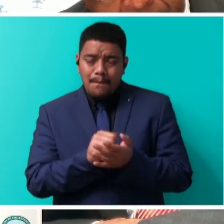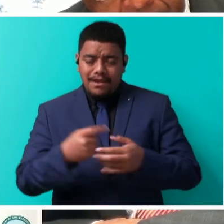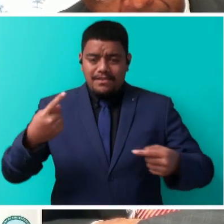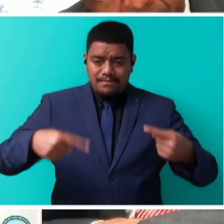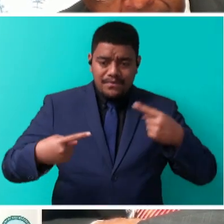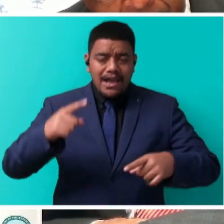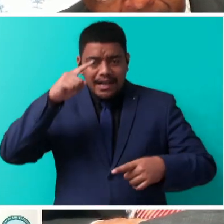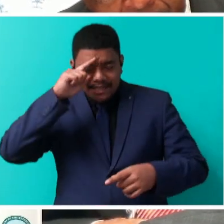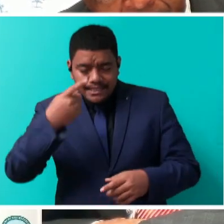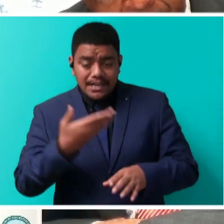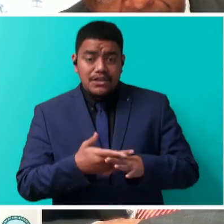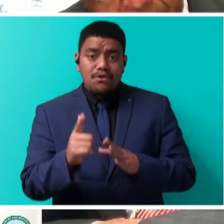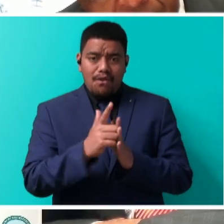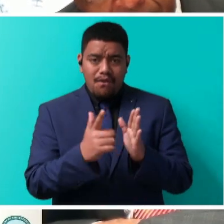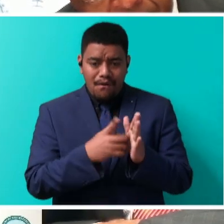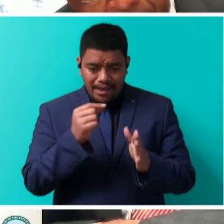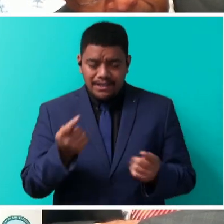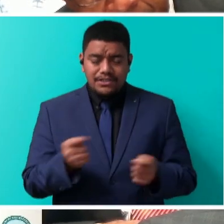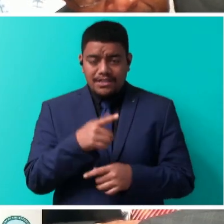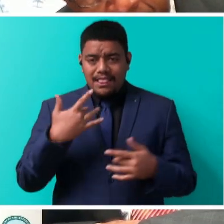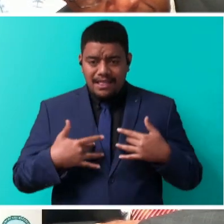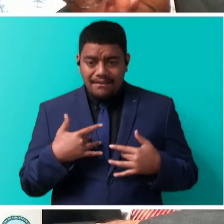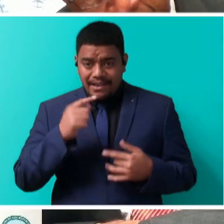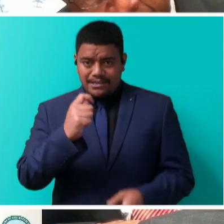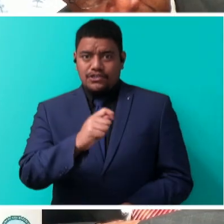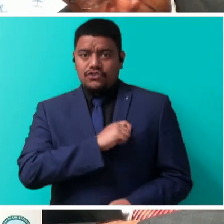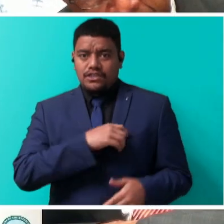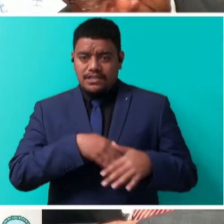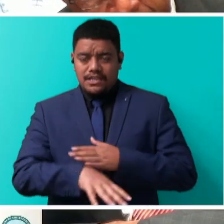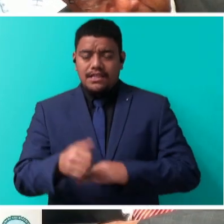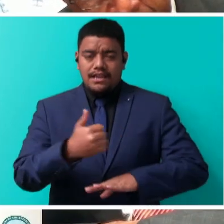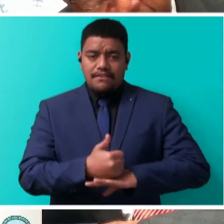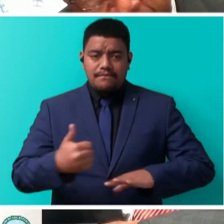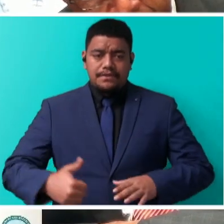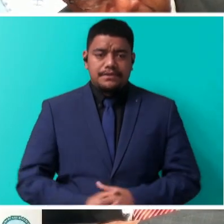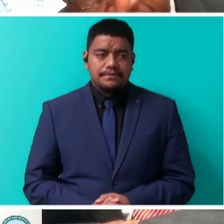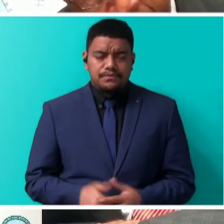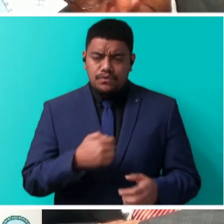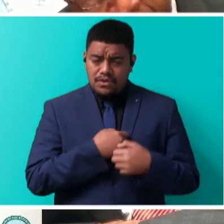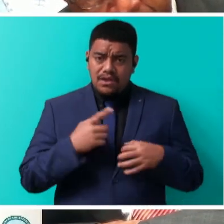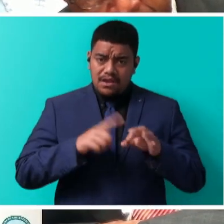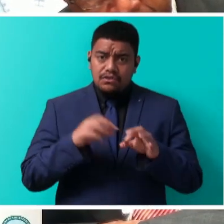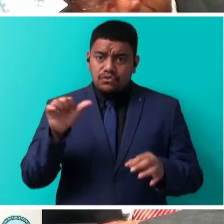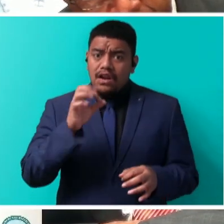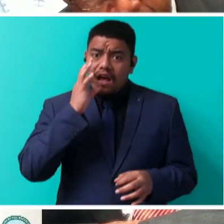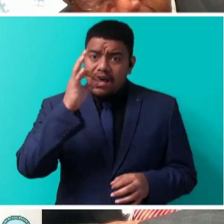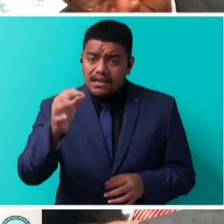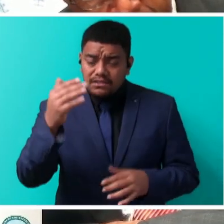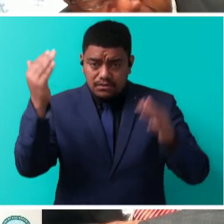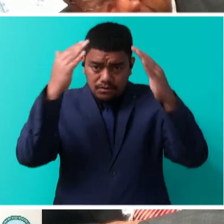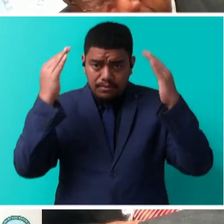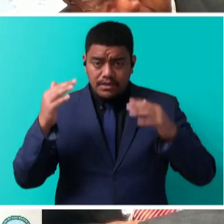understanding of new laws that affect their lives, fostering trust in their government. The question that we should really ask, Mr. Speaker,